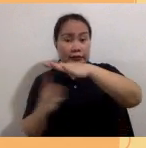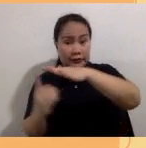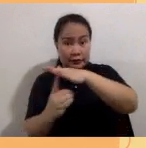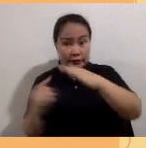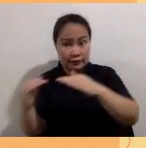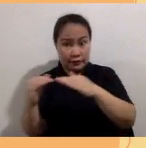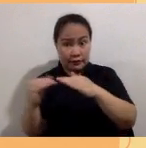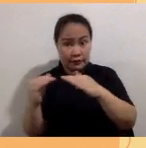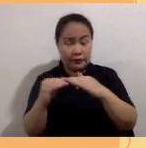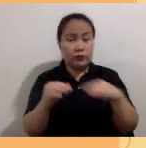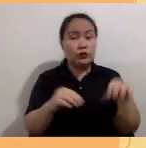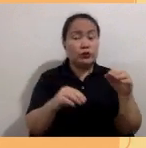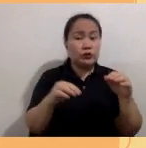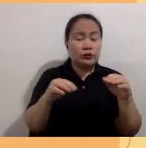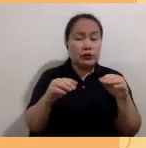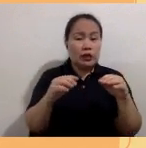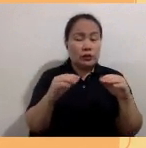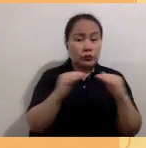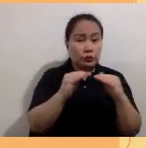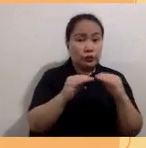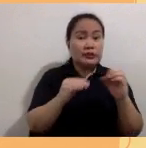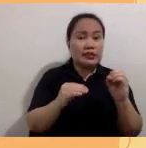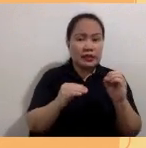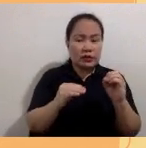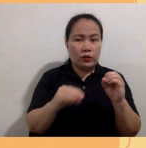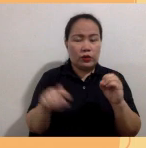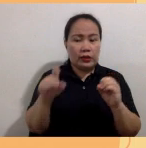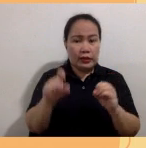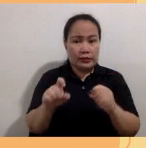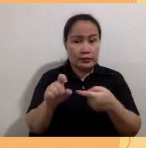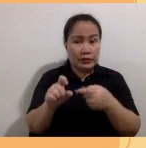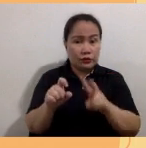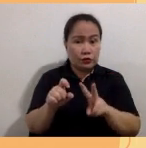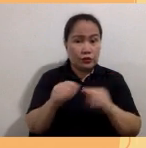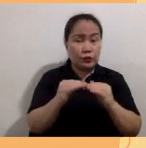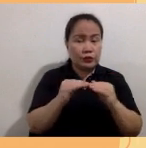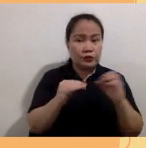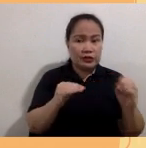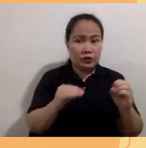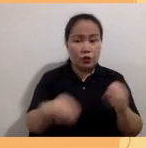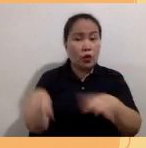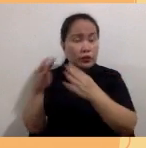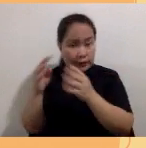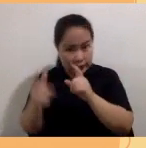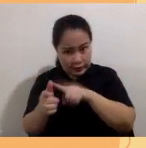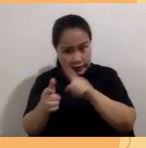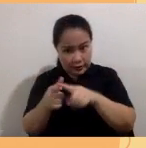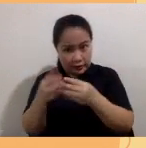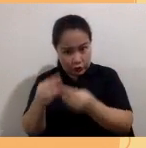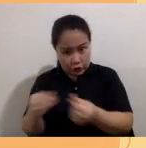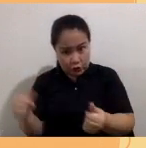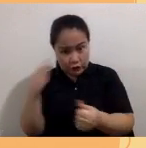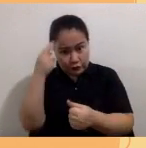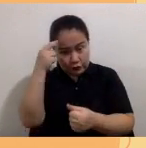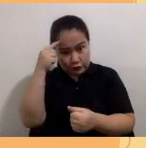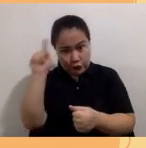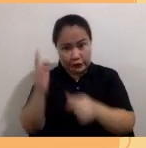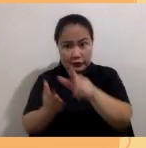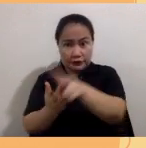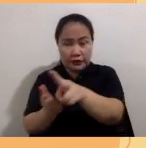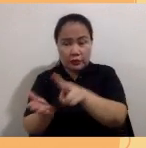equate the denominator to 0. So, that is x minus 2 equals 0. Solve for the variable. So, we will